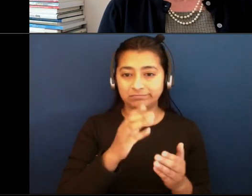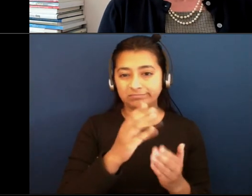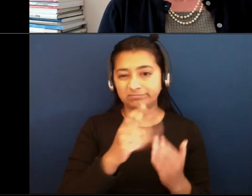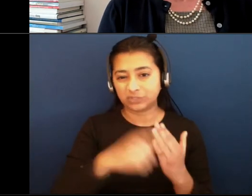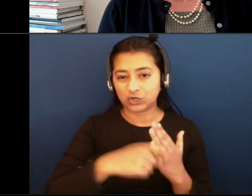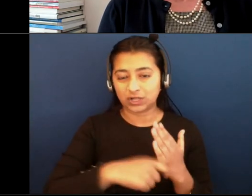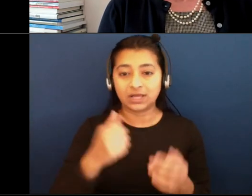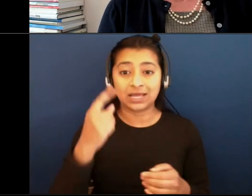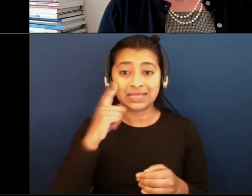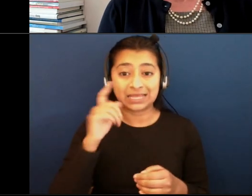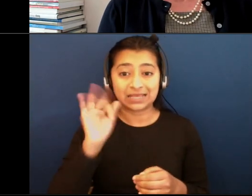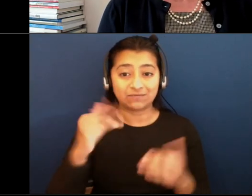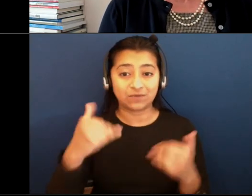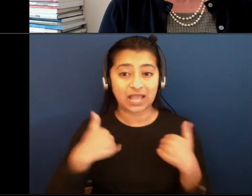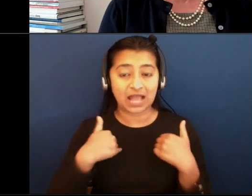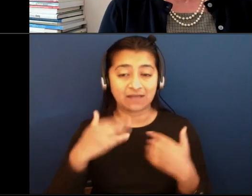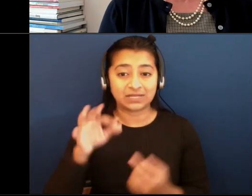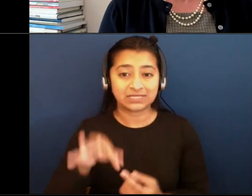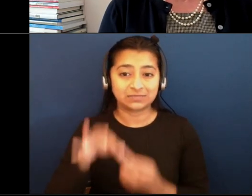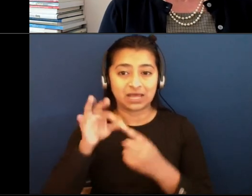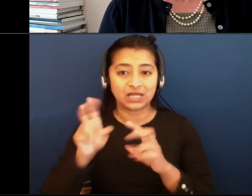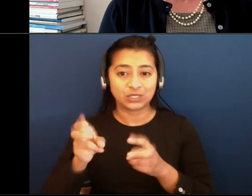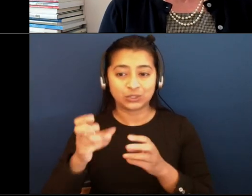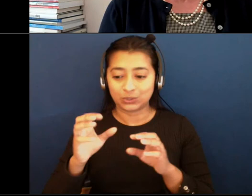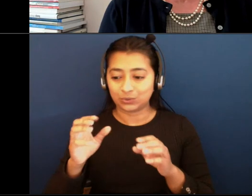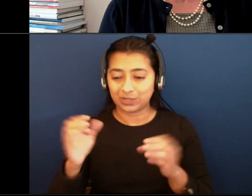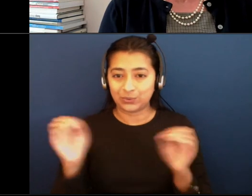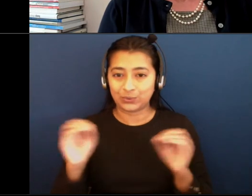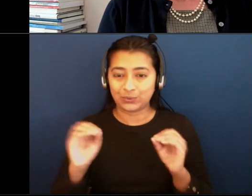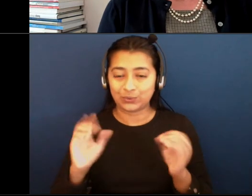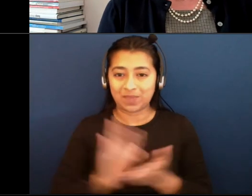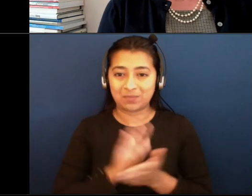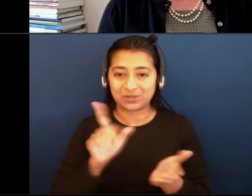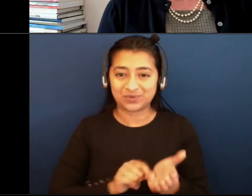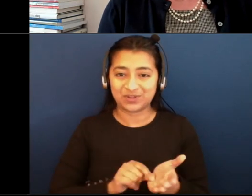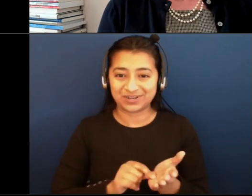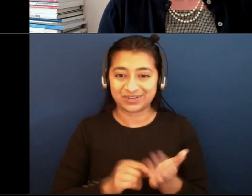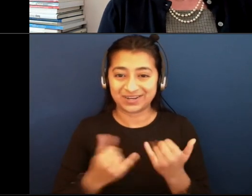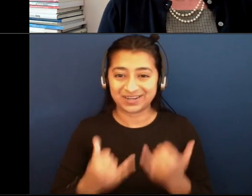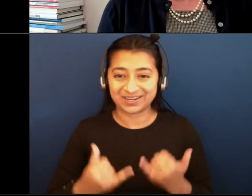special issue when we haven't had any papers come out at this point,